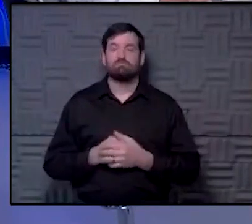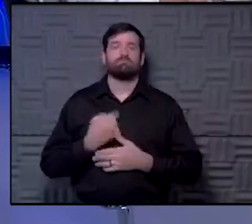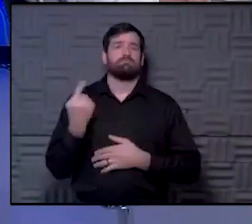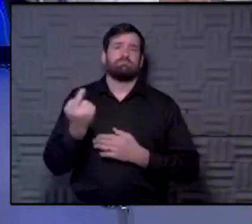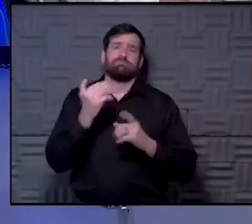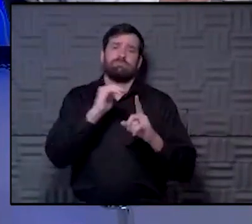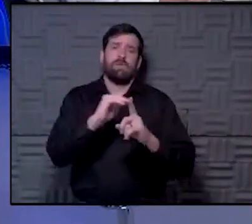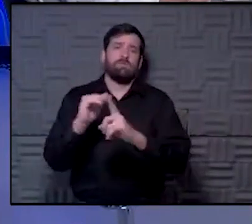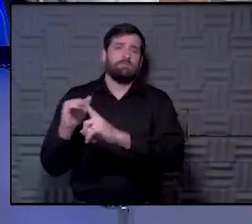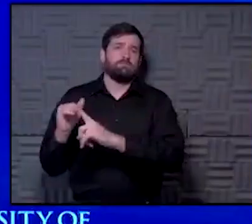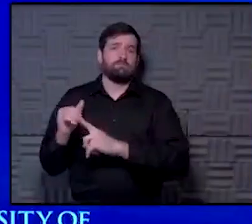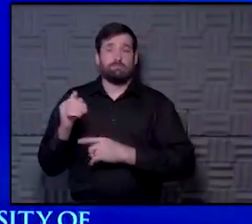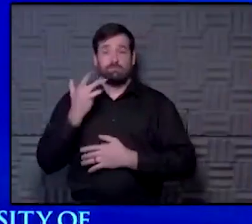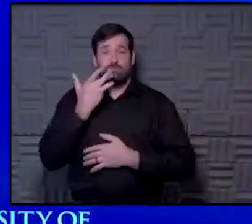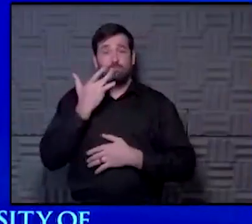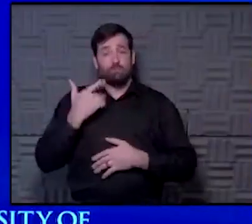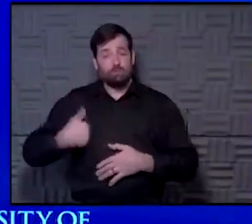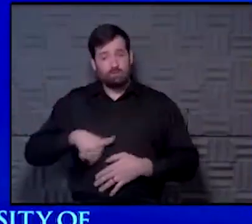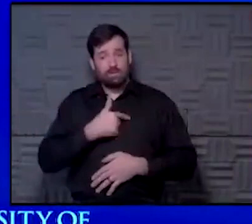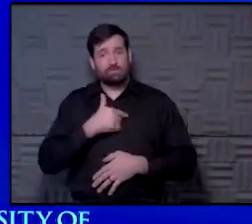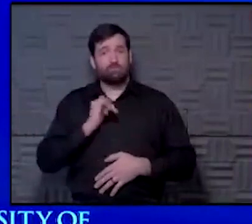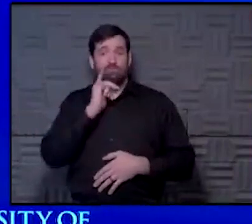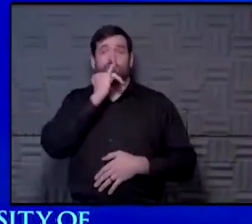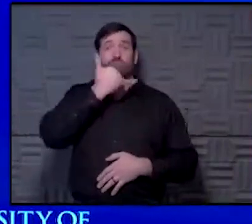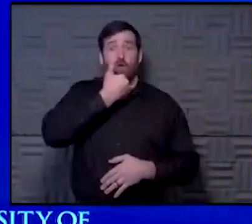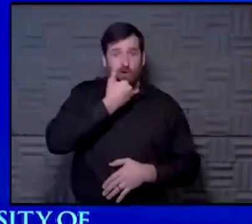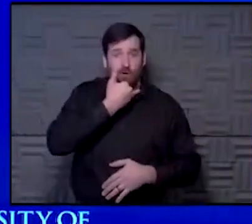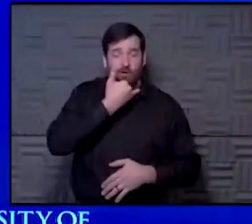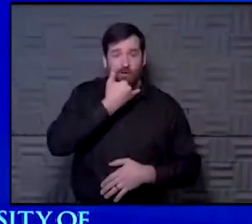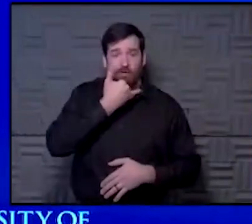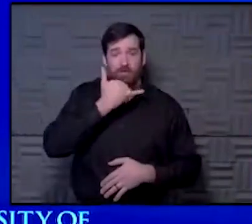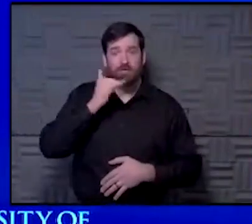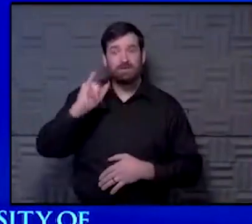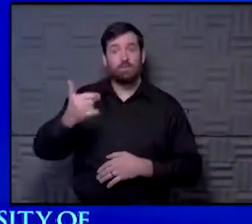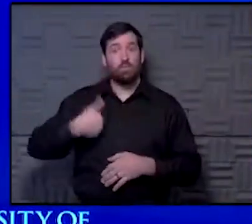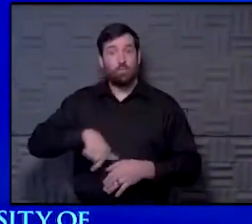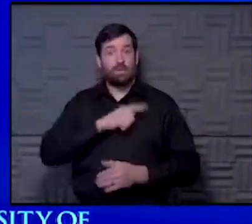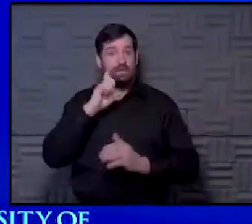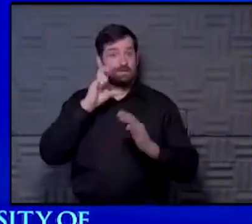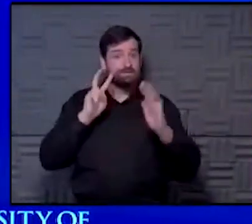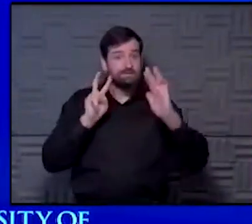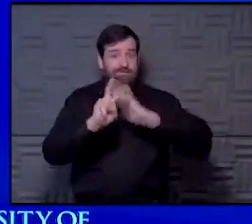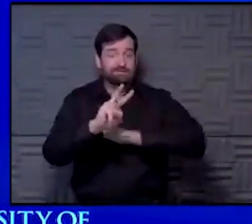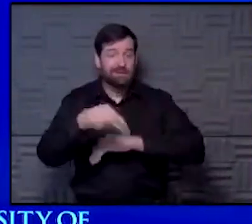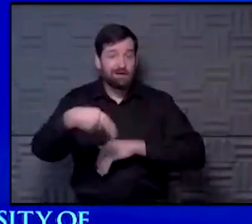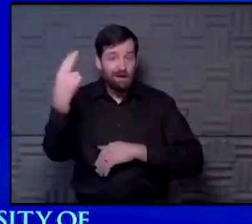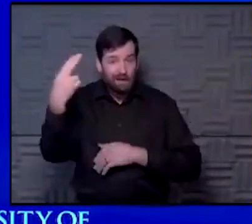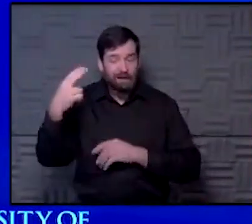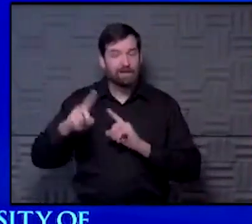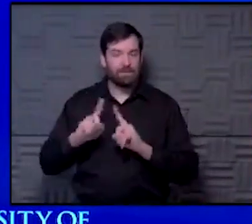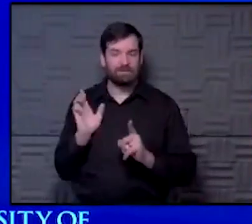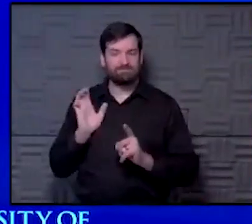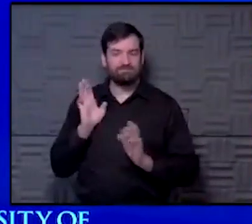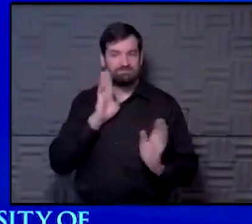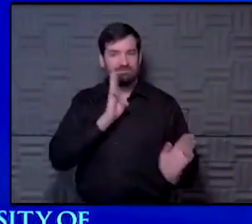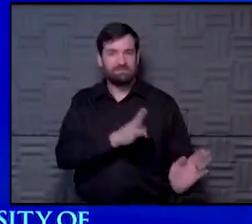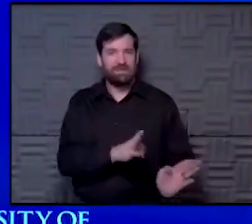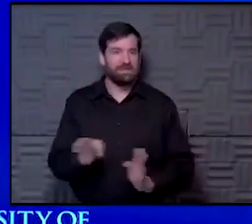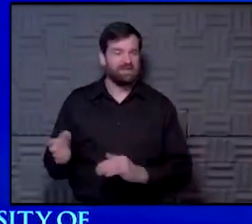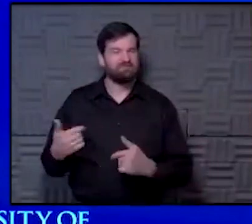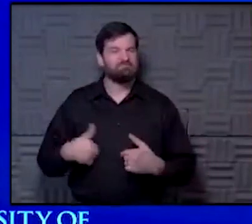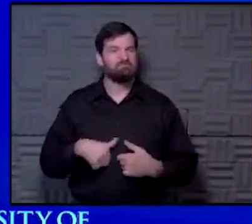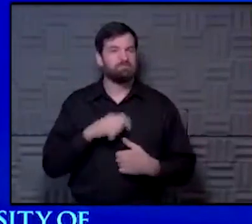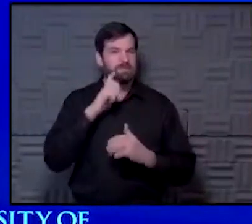remind everyone we would rather be wrong. We would rather that forecast be high. But as far as our planning, this is sort of what we've